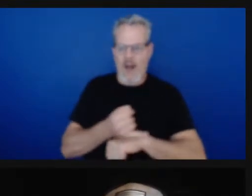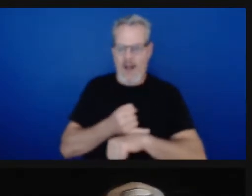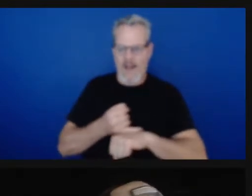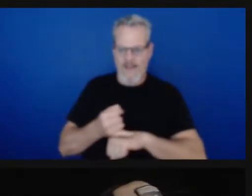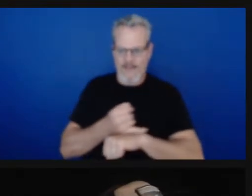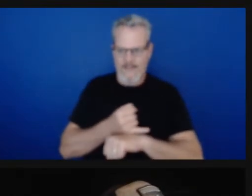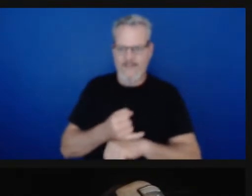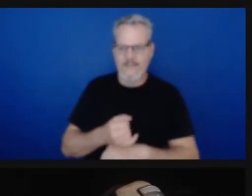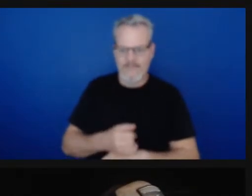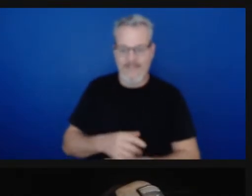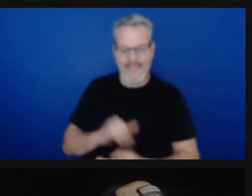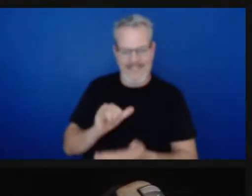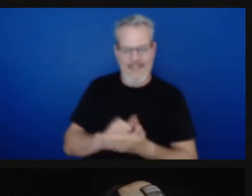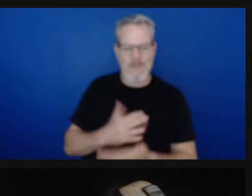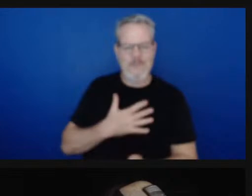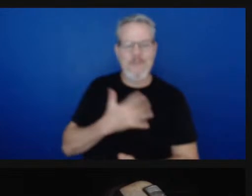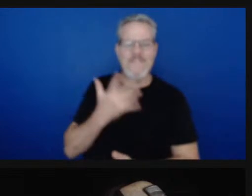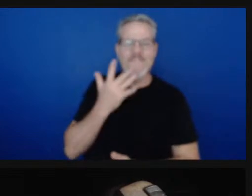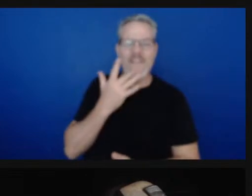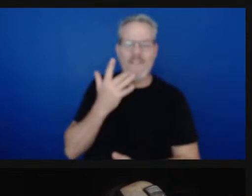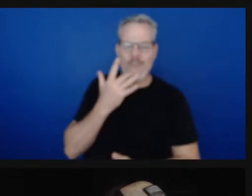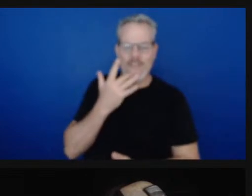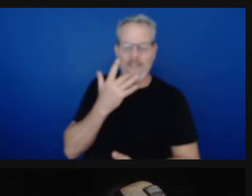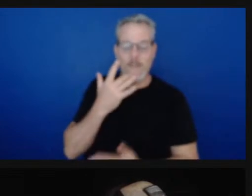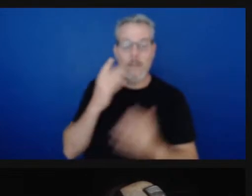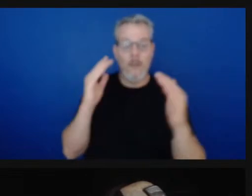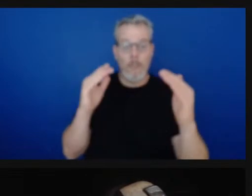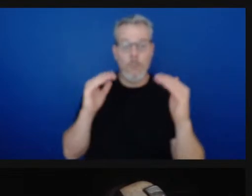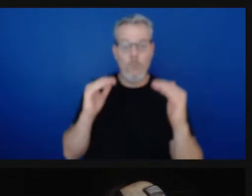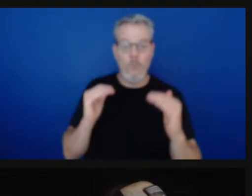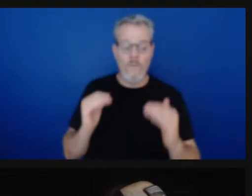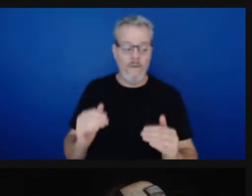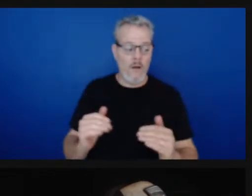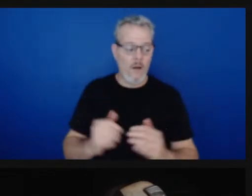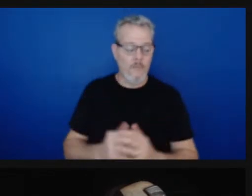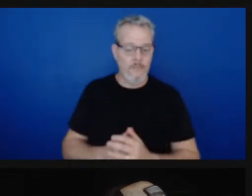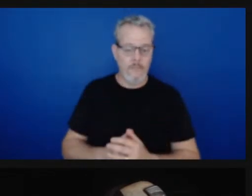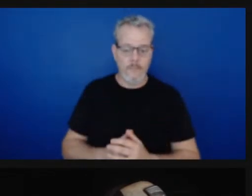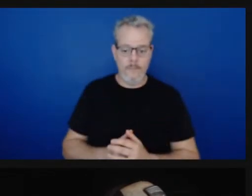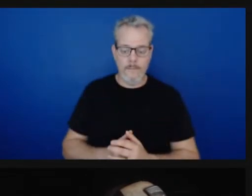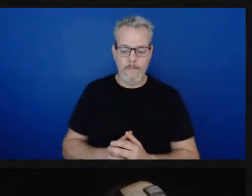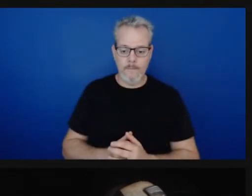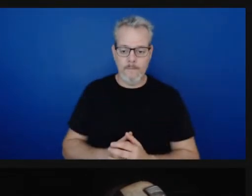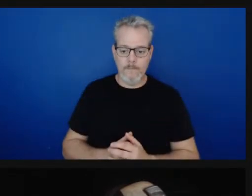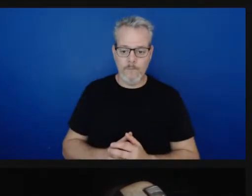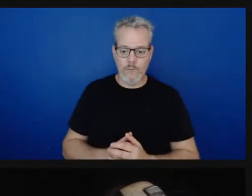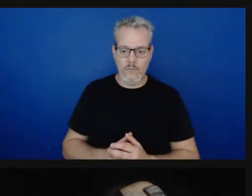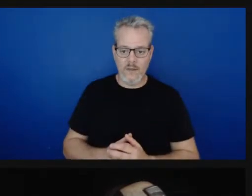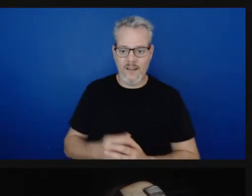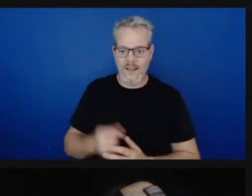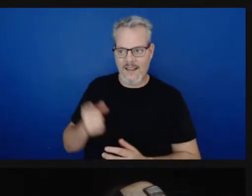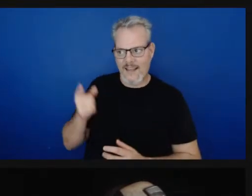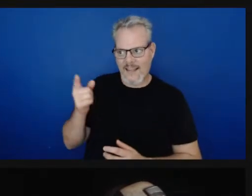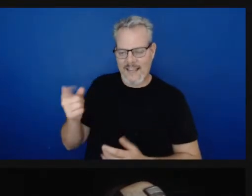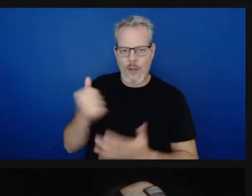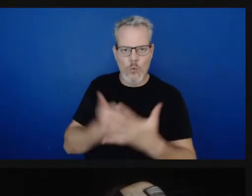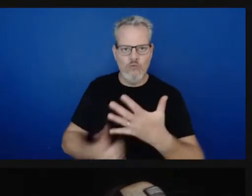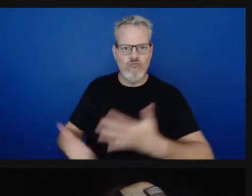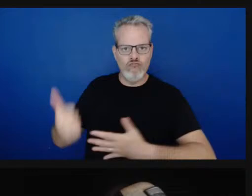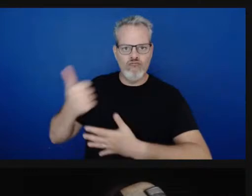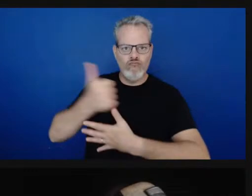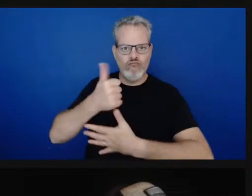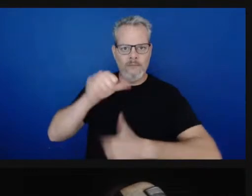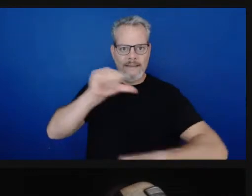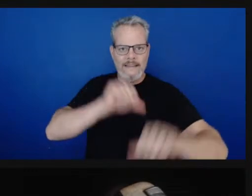That's one of my favorites. Moving on, I will say here that he was scientist in charge of the